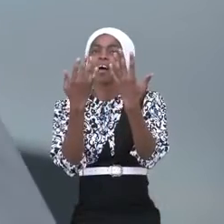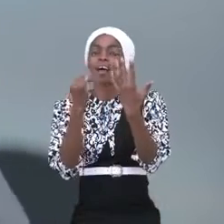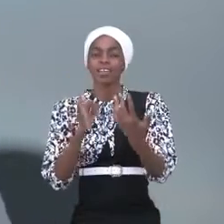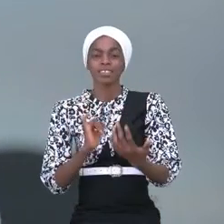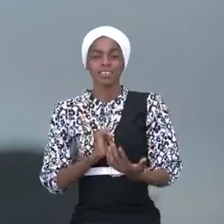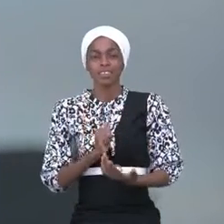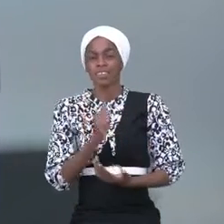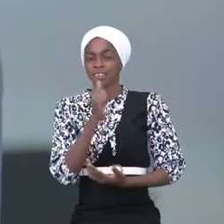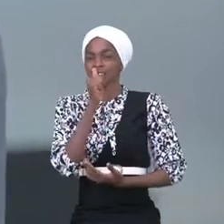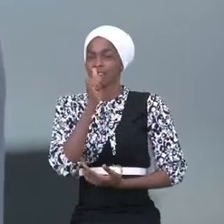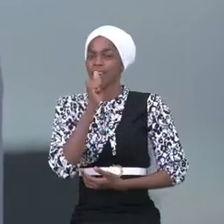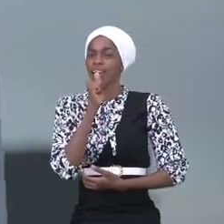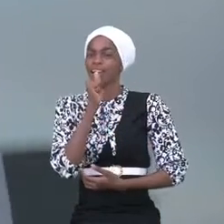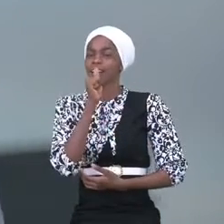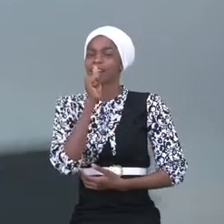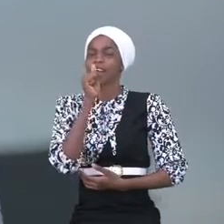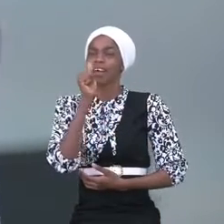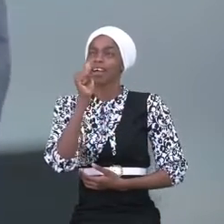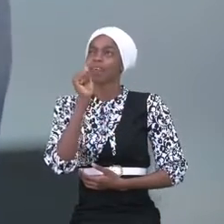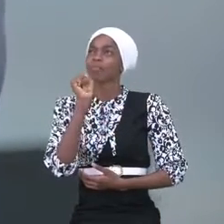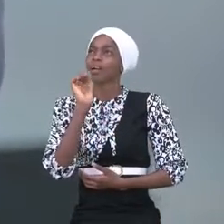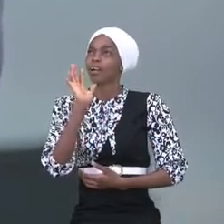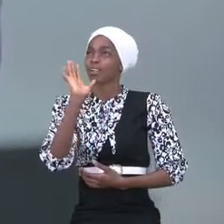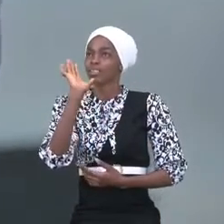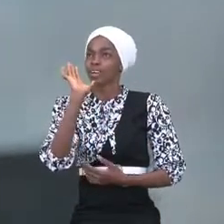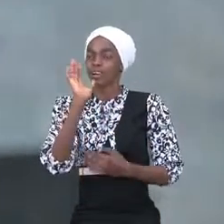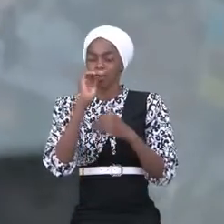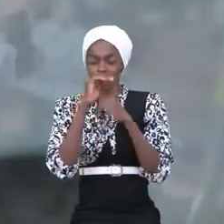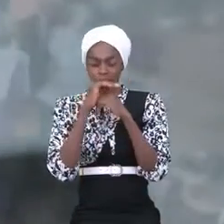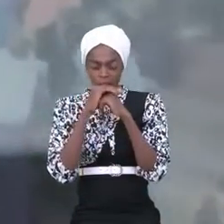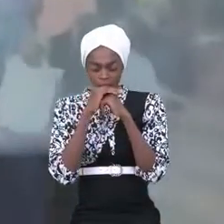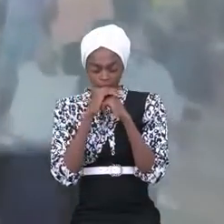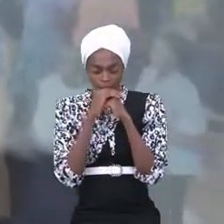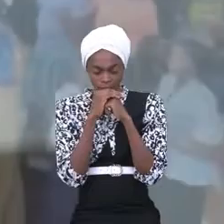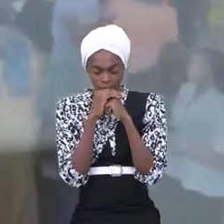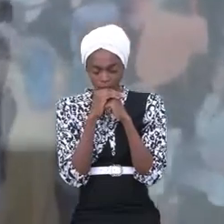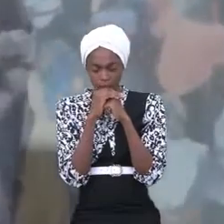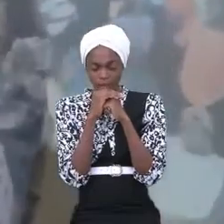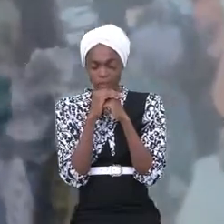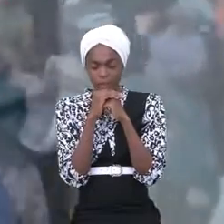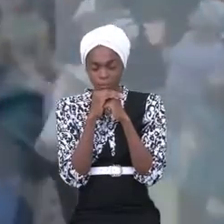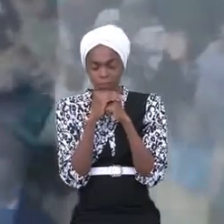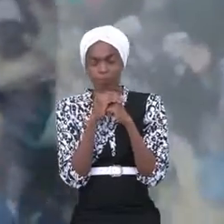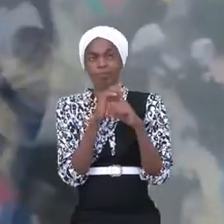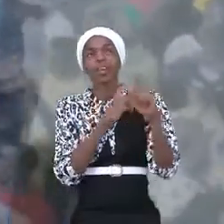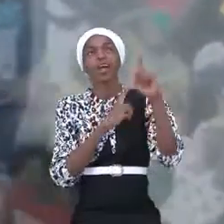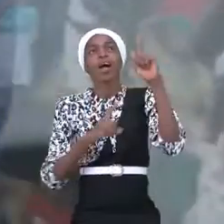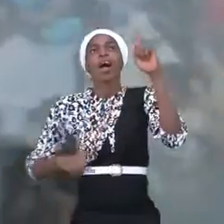Say